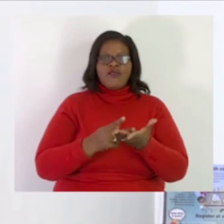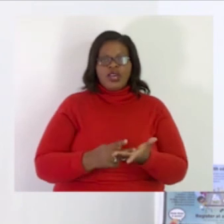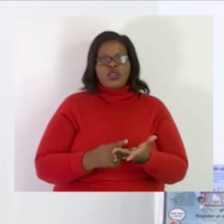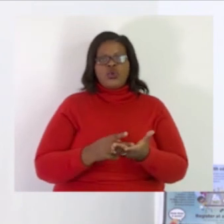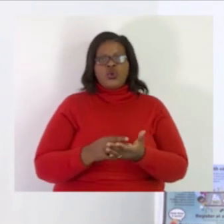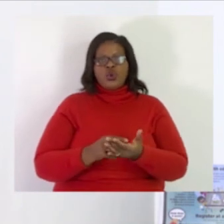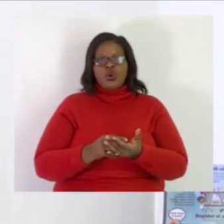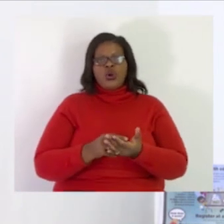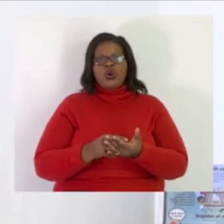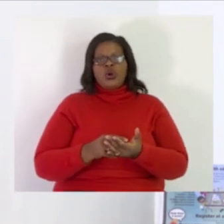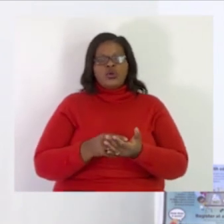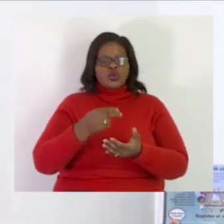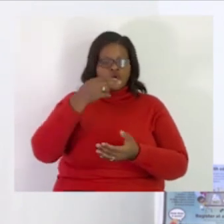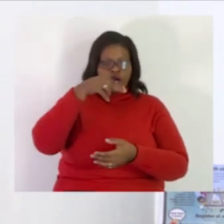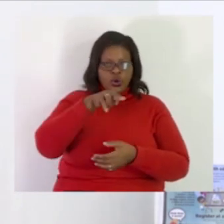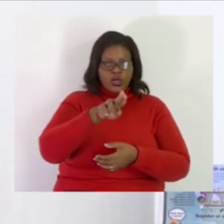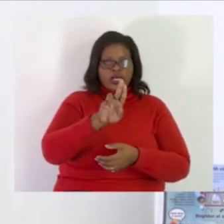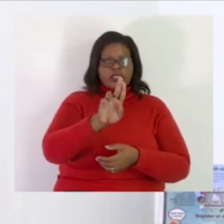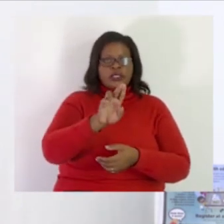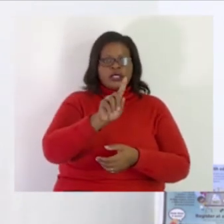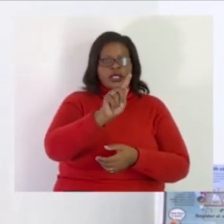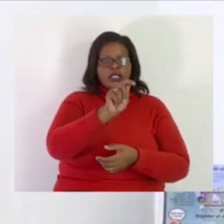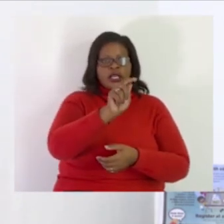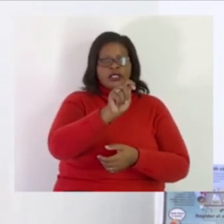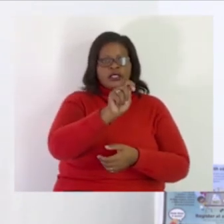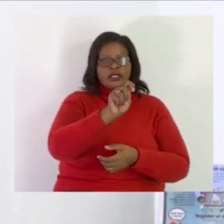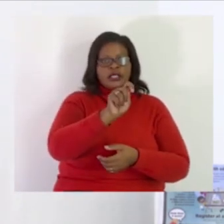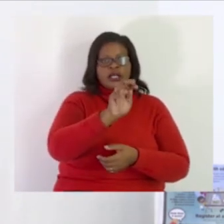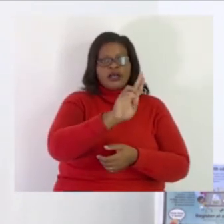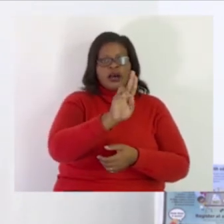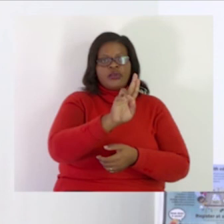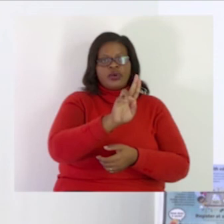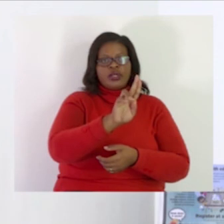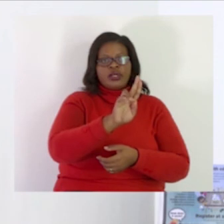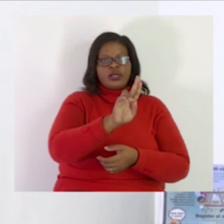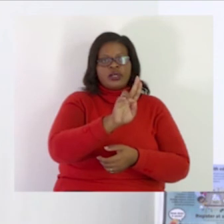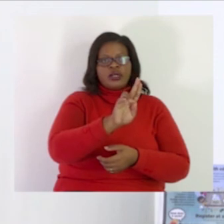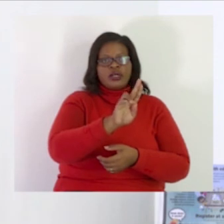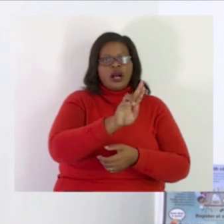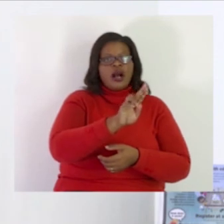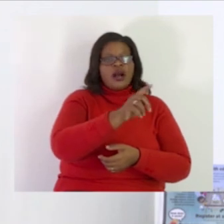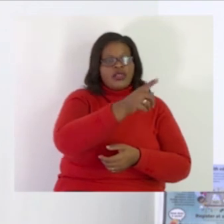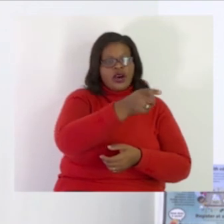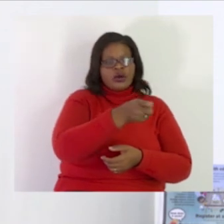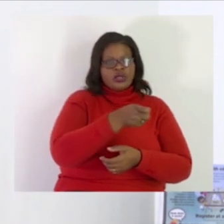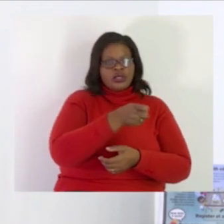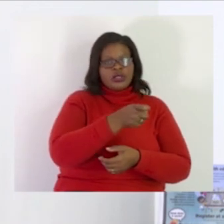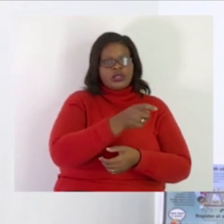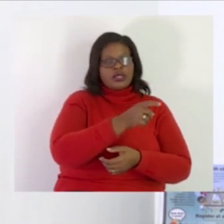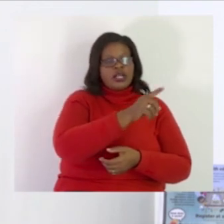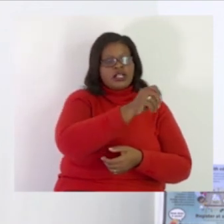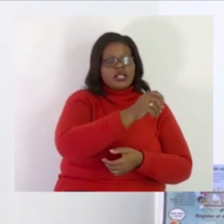The last number is always a unit, a 10, 100, 1,000,